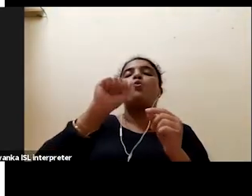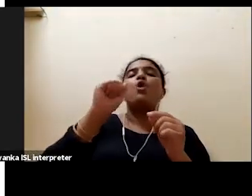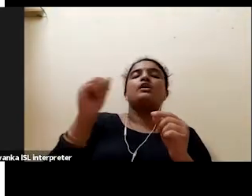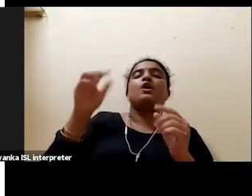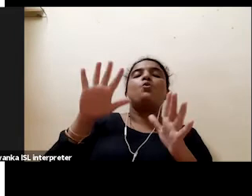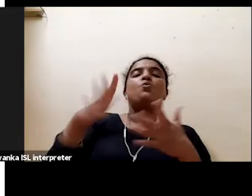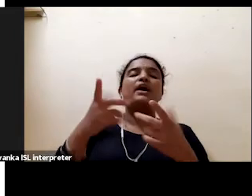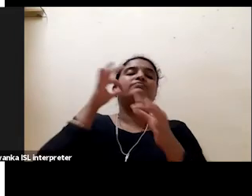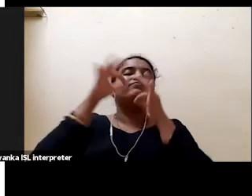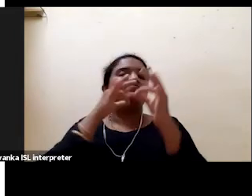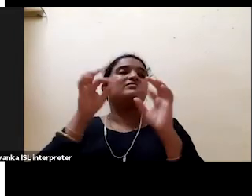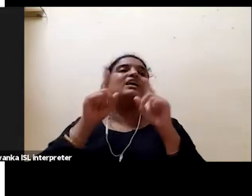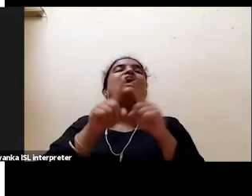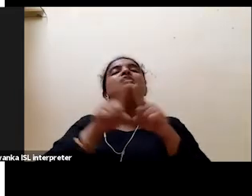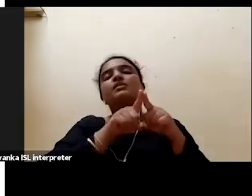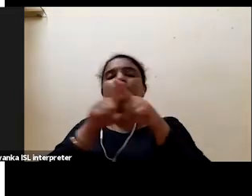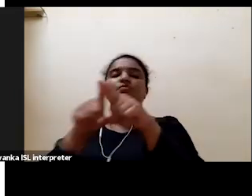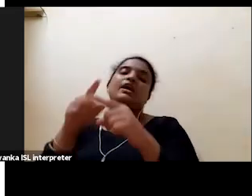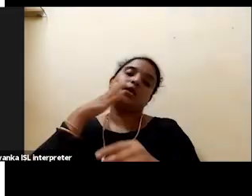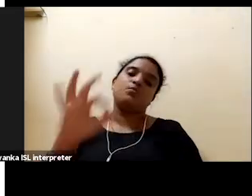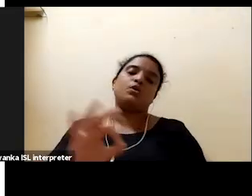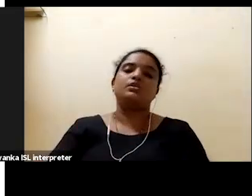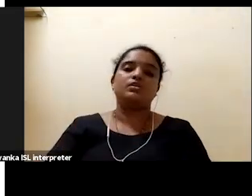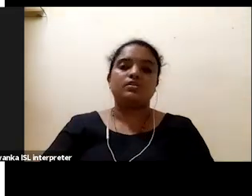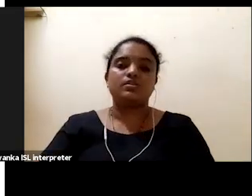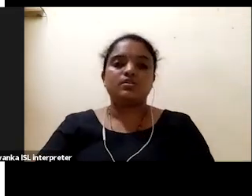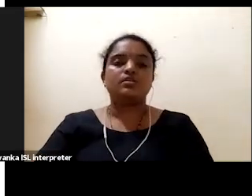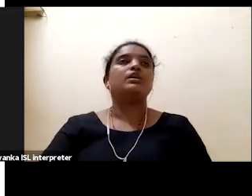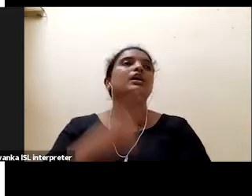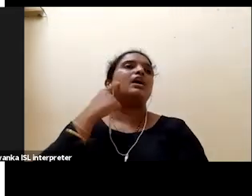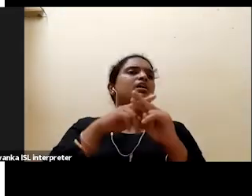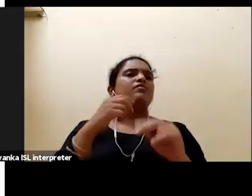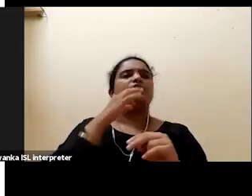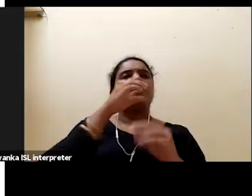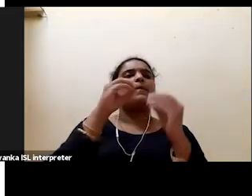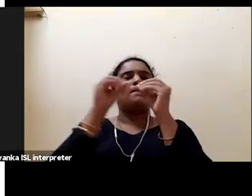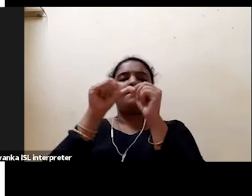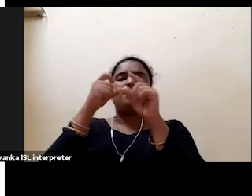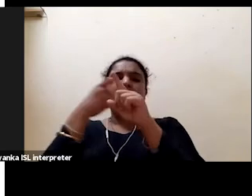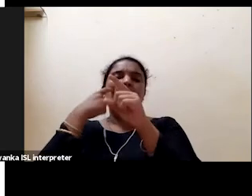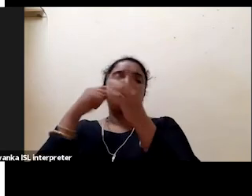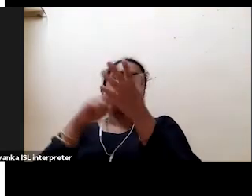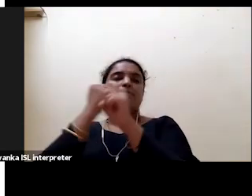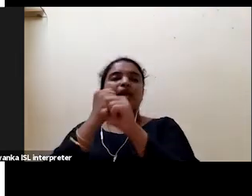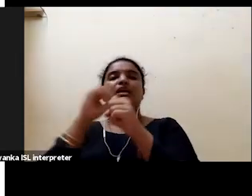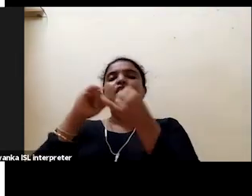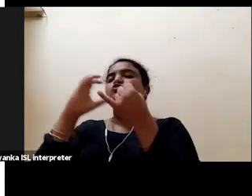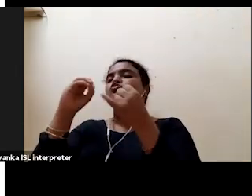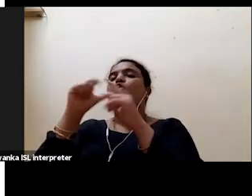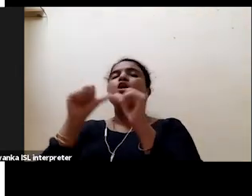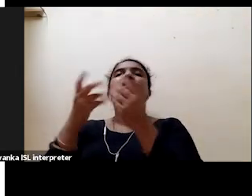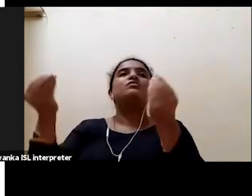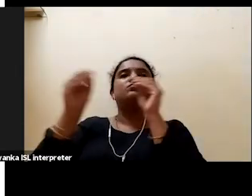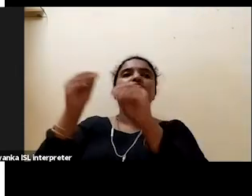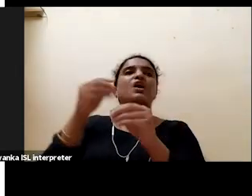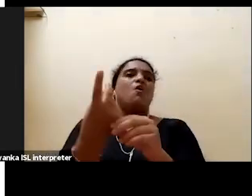understand instead of just blindly following something, right? Like, if you're saying add baking soda, you can say that baking soda helps cook the